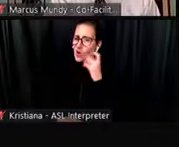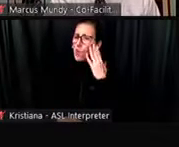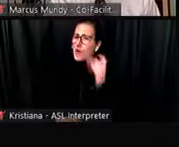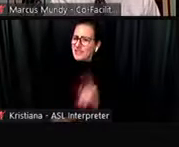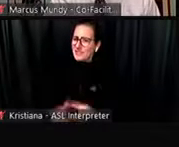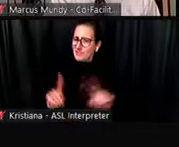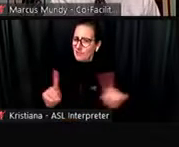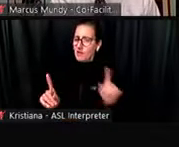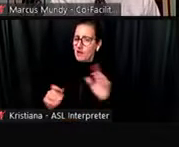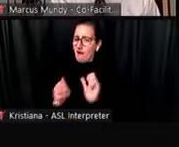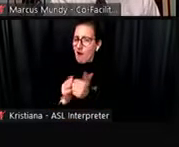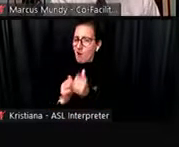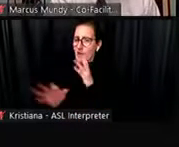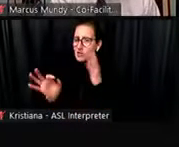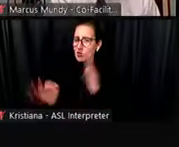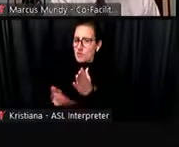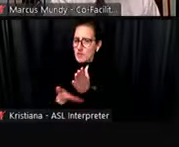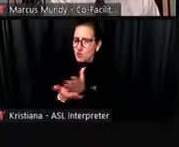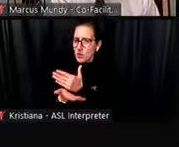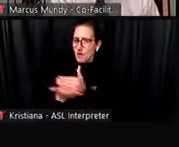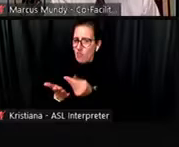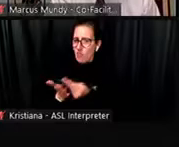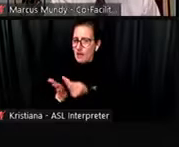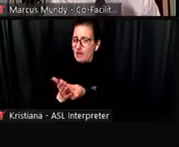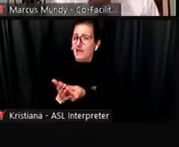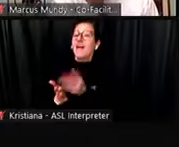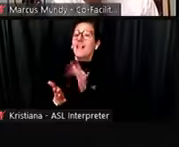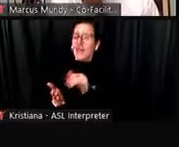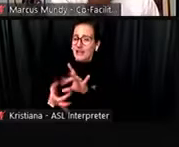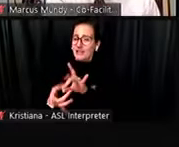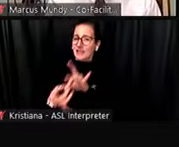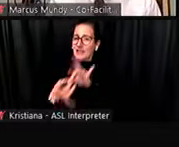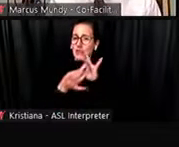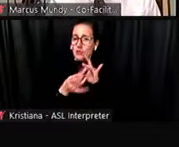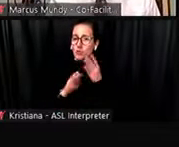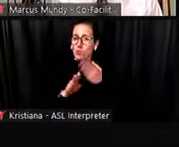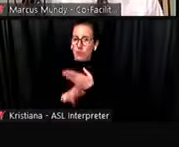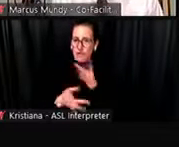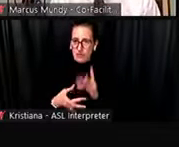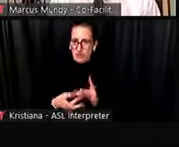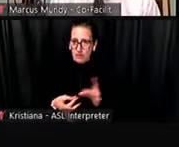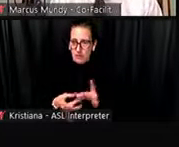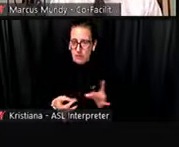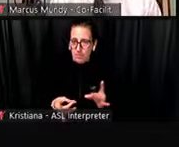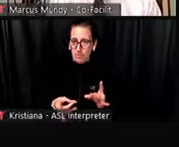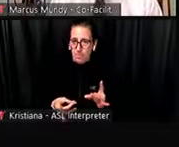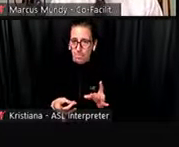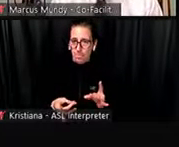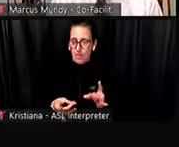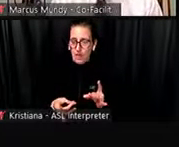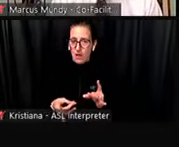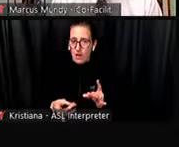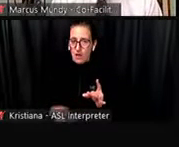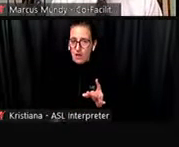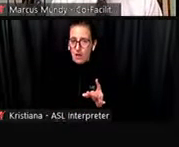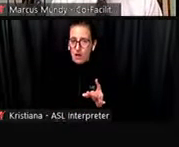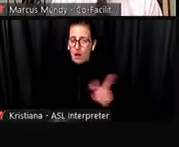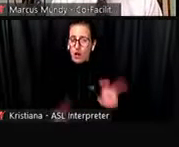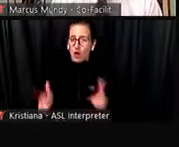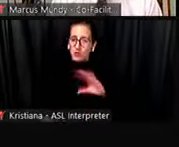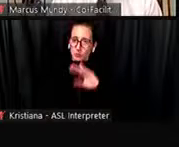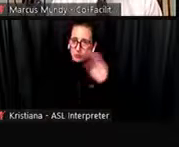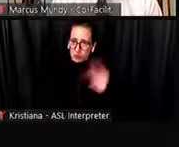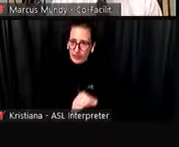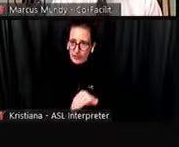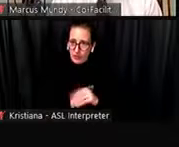allocate the general fund pie? And that actually goes back to my previous comment, is to say that actually a large portion of the land use and transportation,